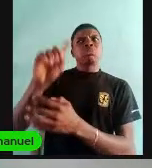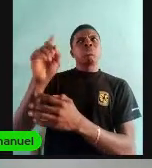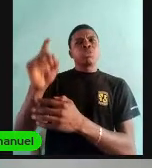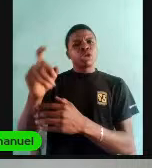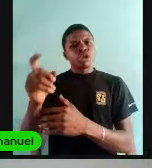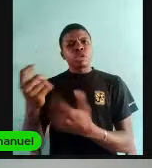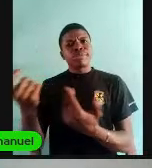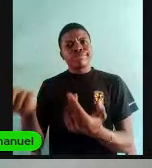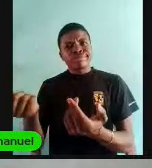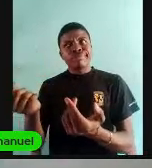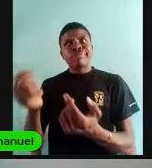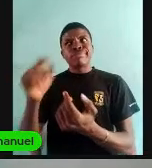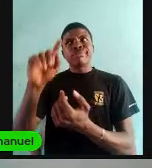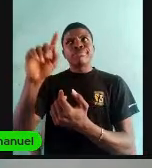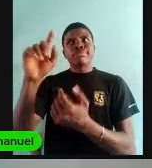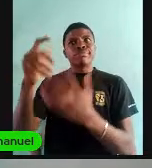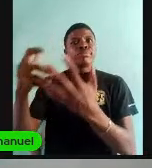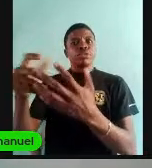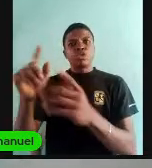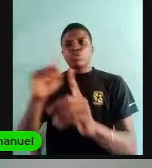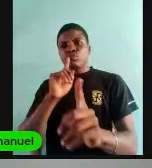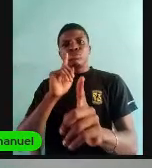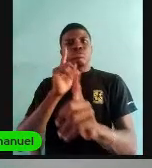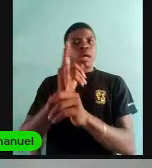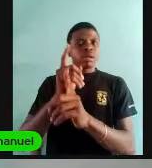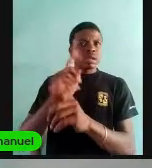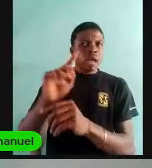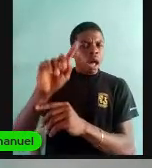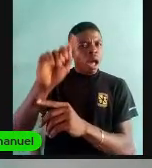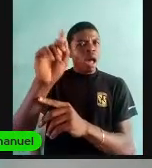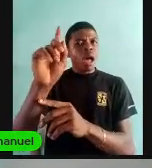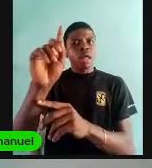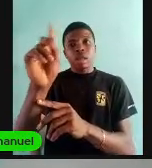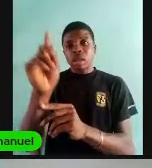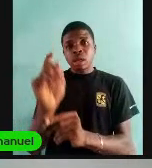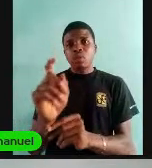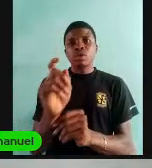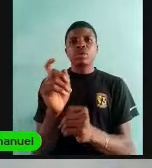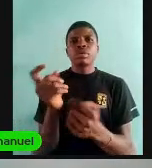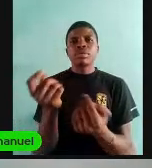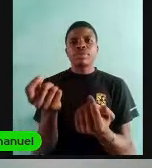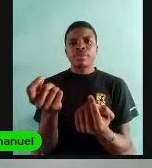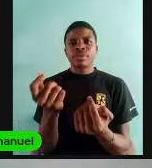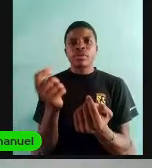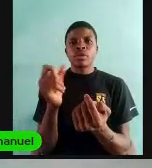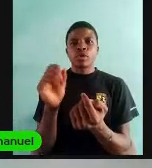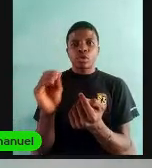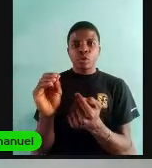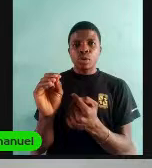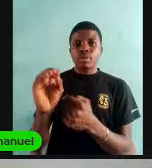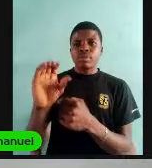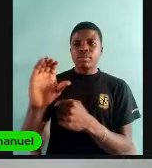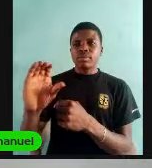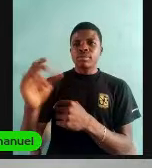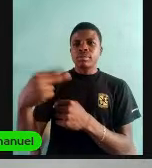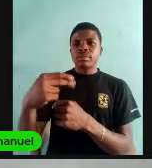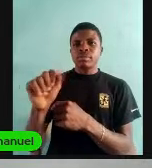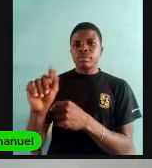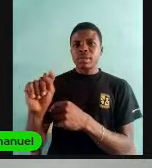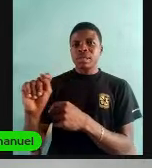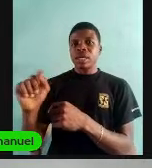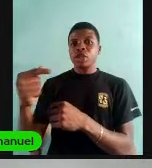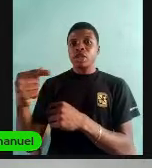have access to, various APIs at work. So ChatGPT was now able to